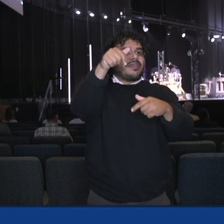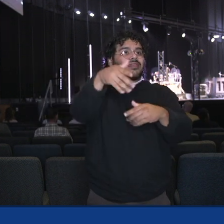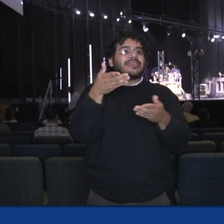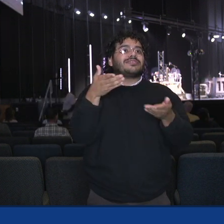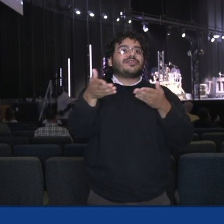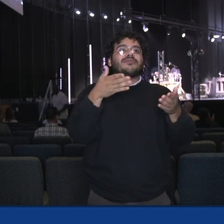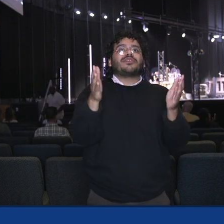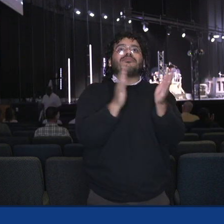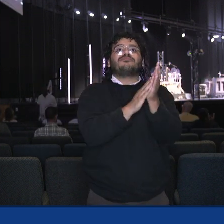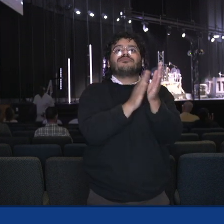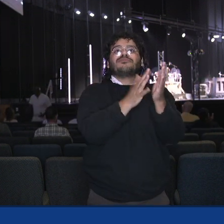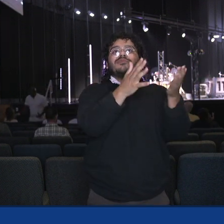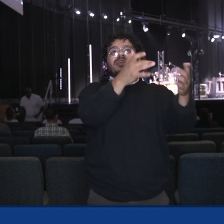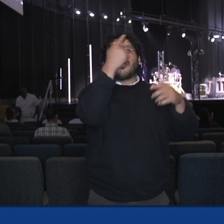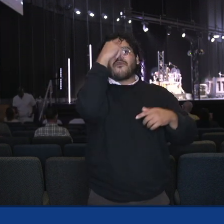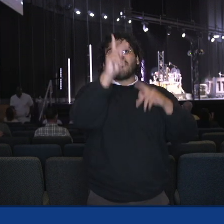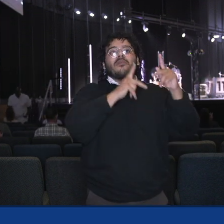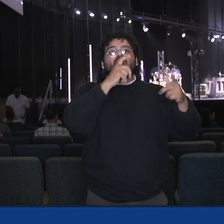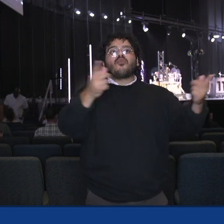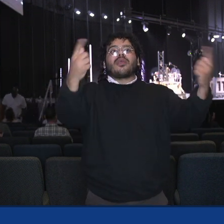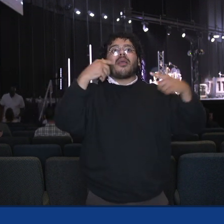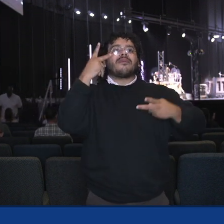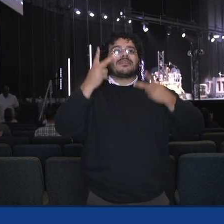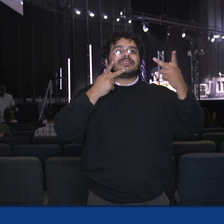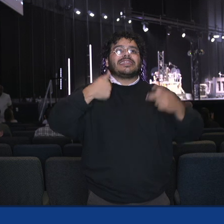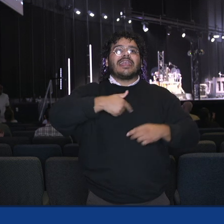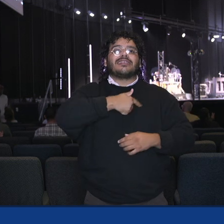together for them as well? Thank you for visiting us.